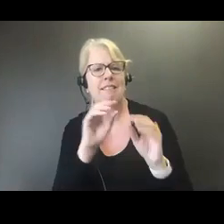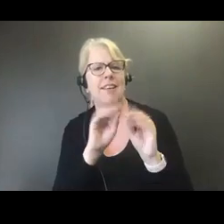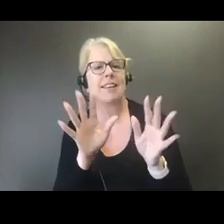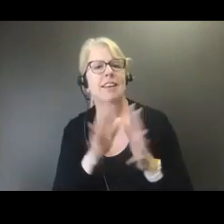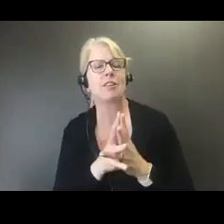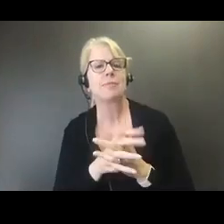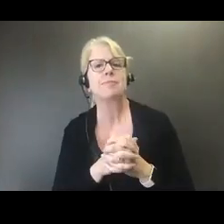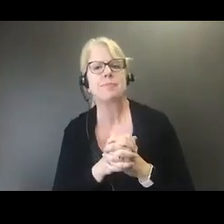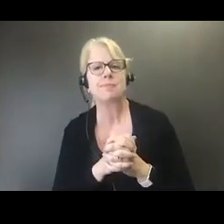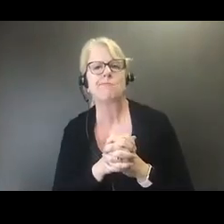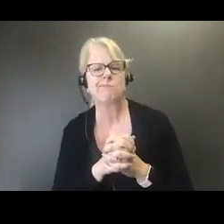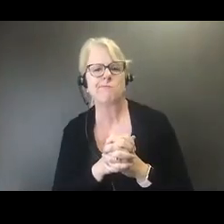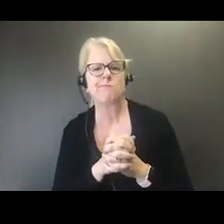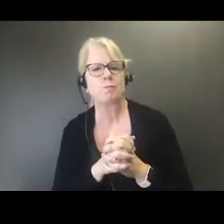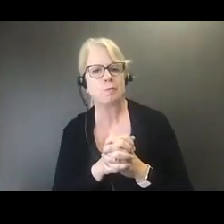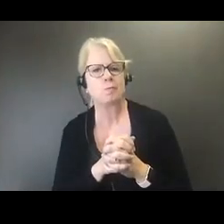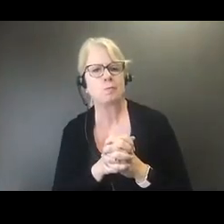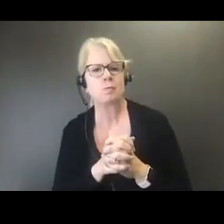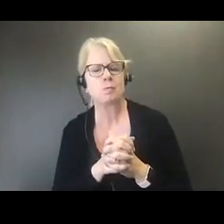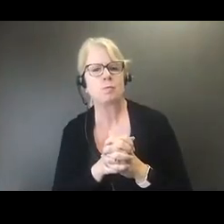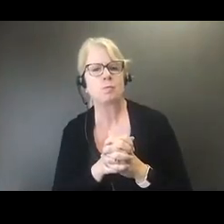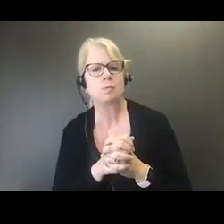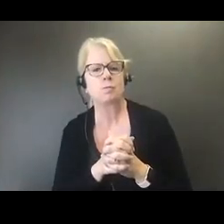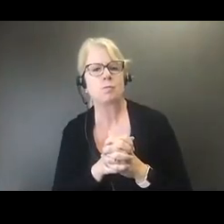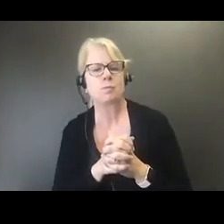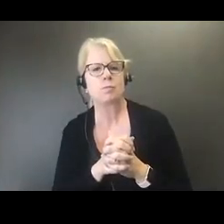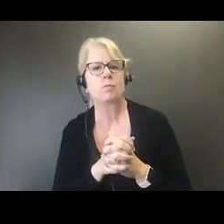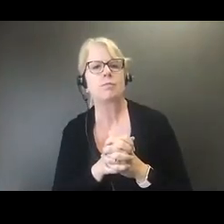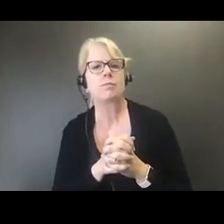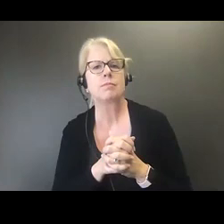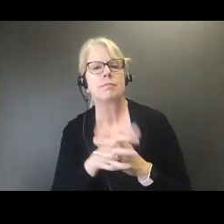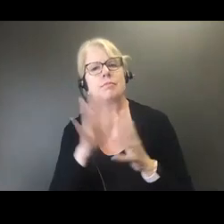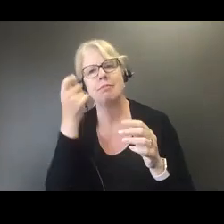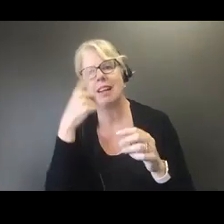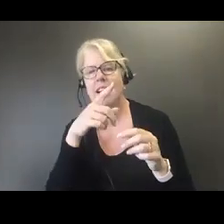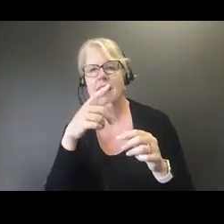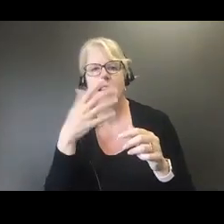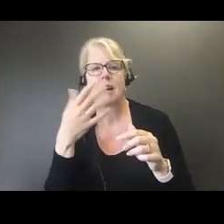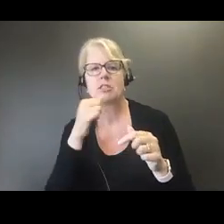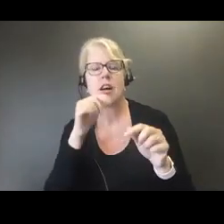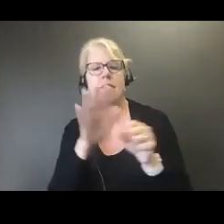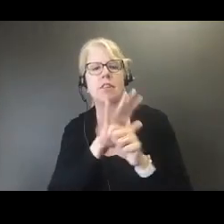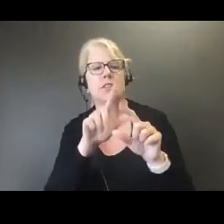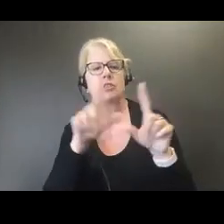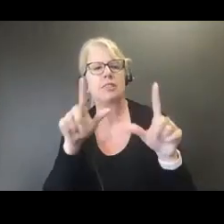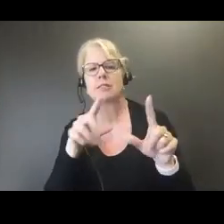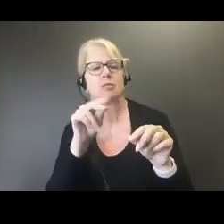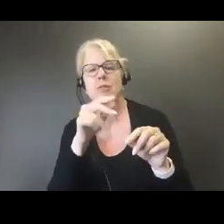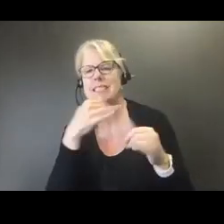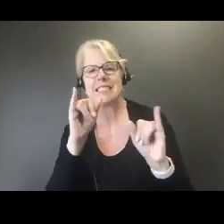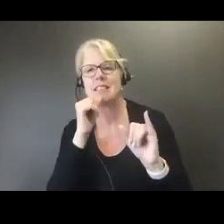about. How about if I come from this perspective? It's not full screen? No, still not